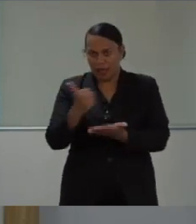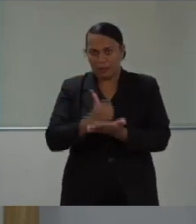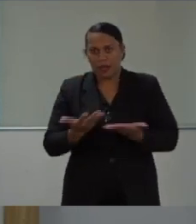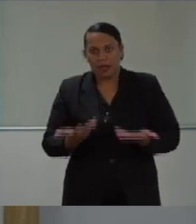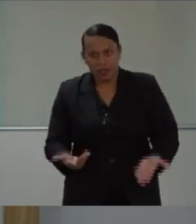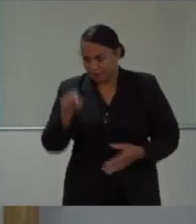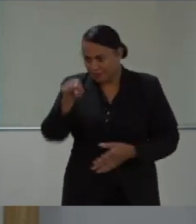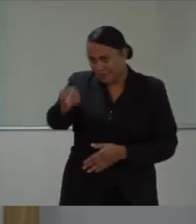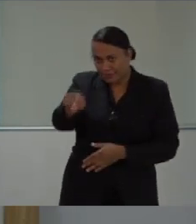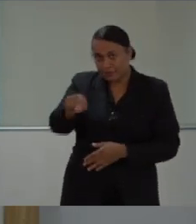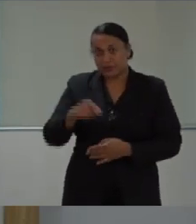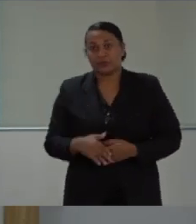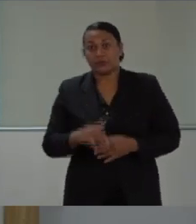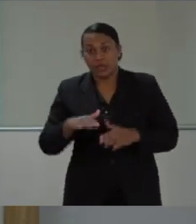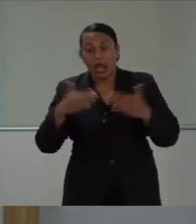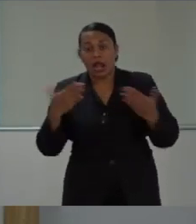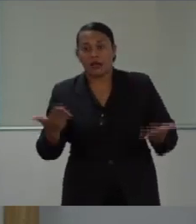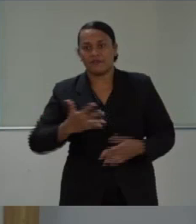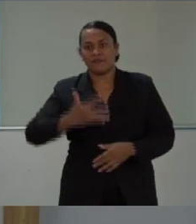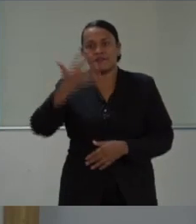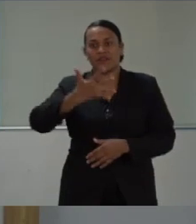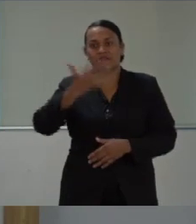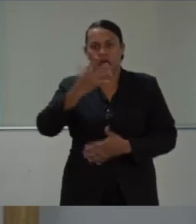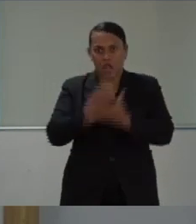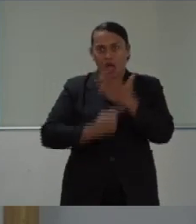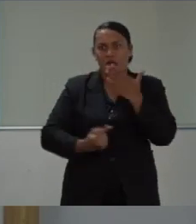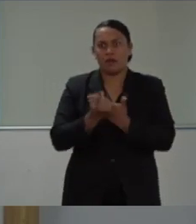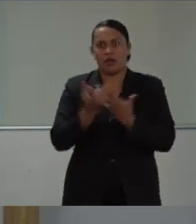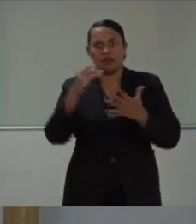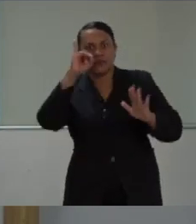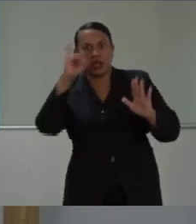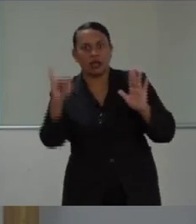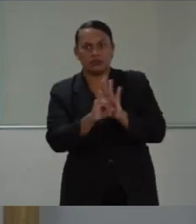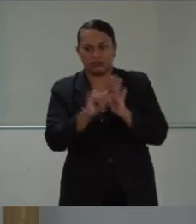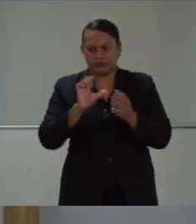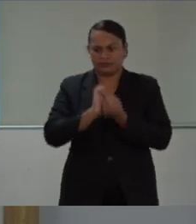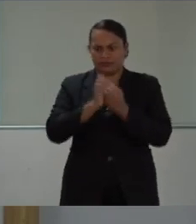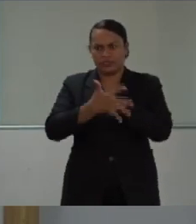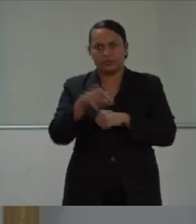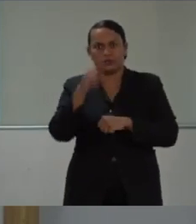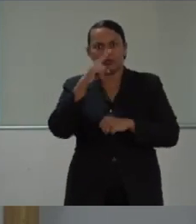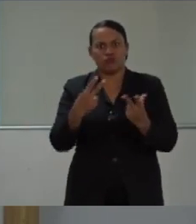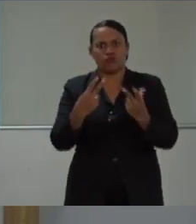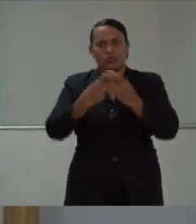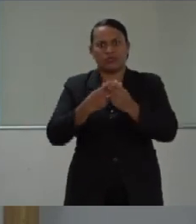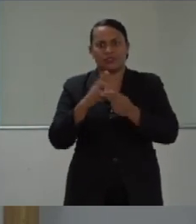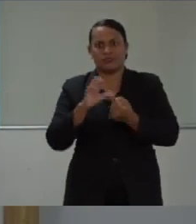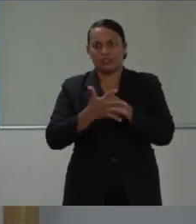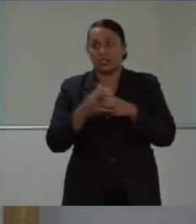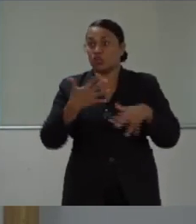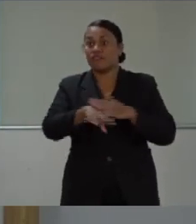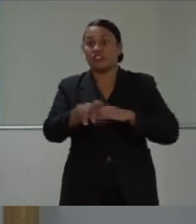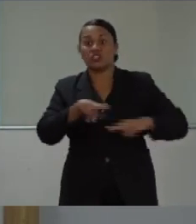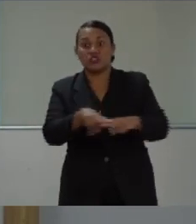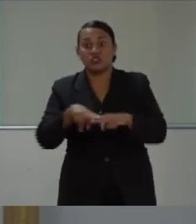There are now 15 cases of COVID-19 in Fiji. All of our patients remain in stable condition.